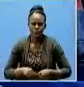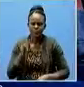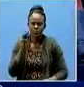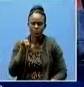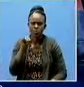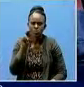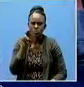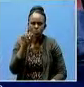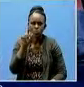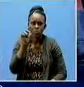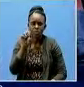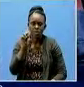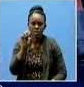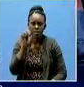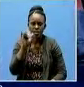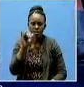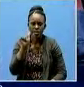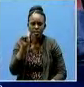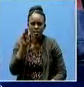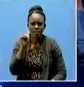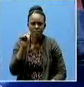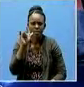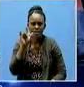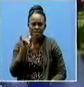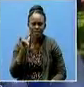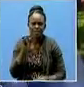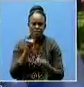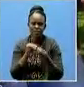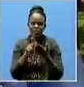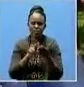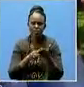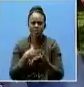Mulyevai. More in this report.